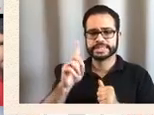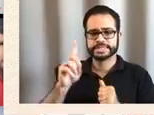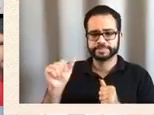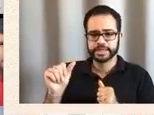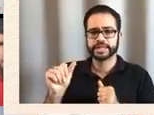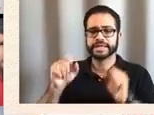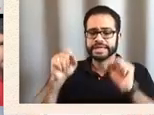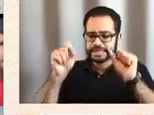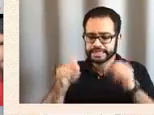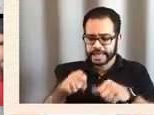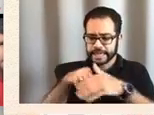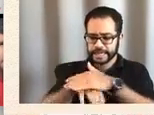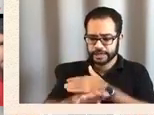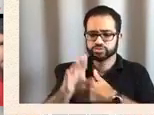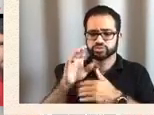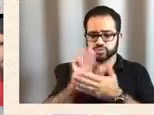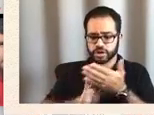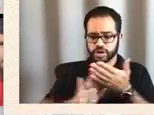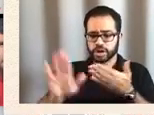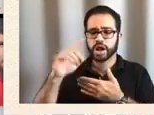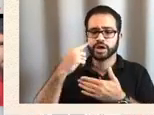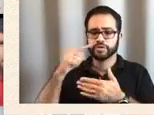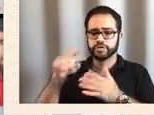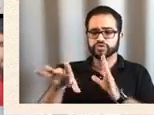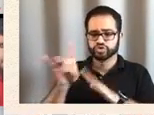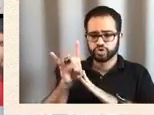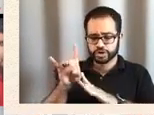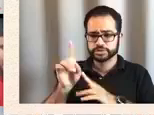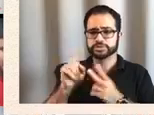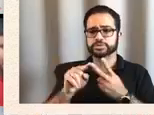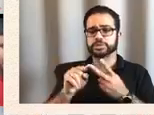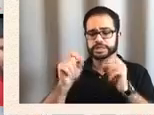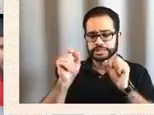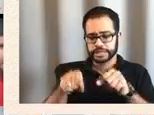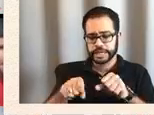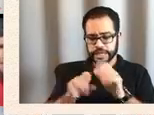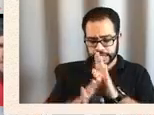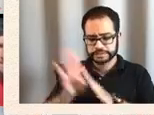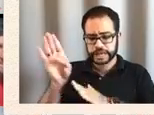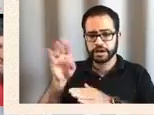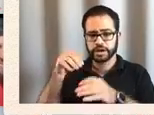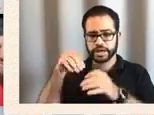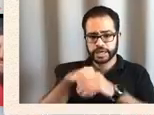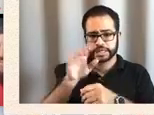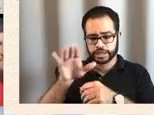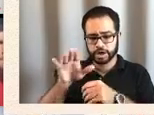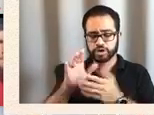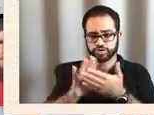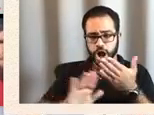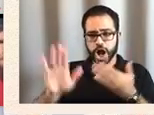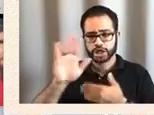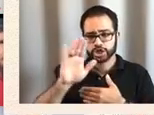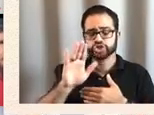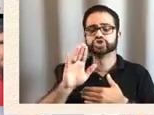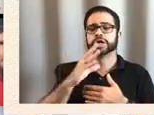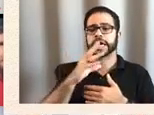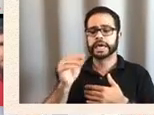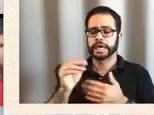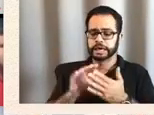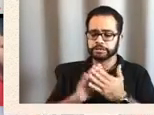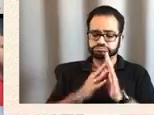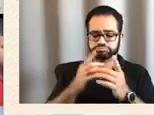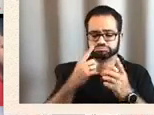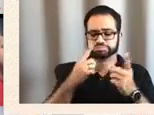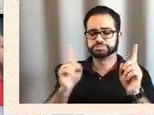into a college of choice, can excel at their college of choice, and make a difference